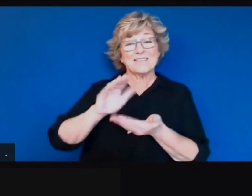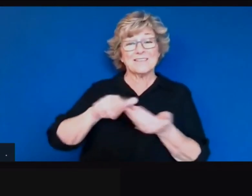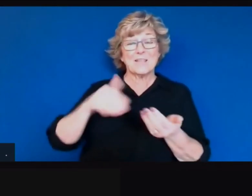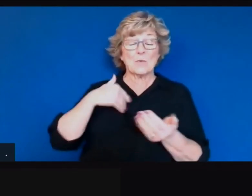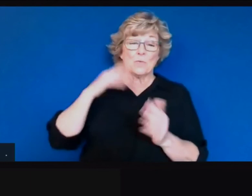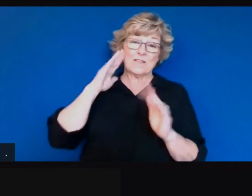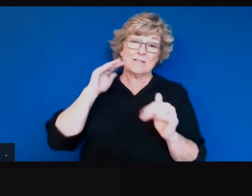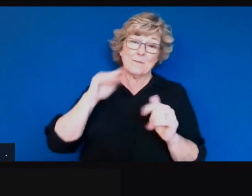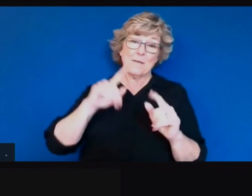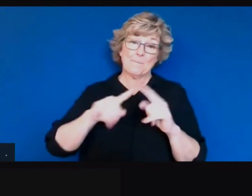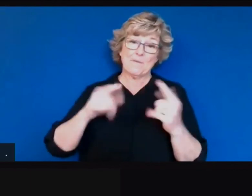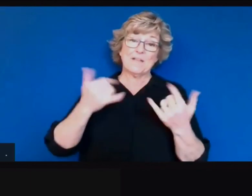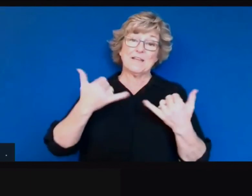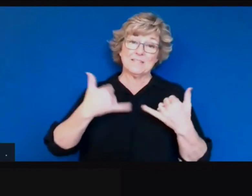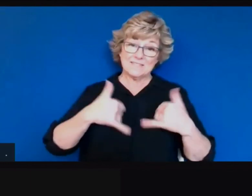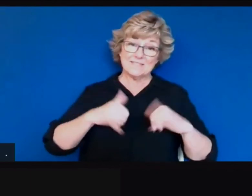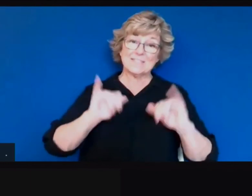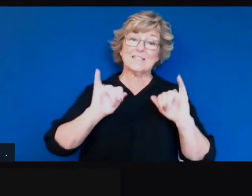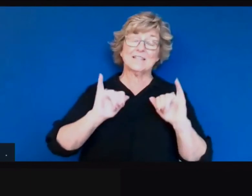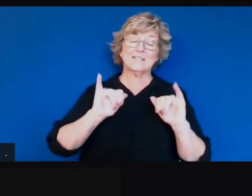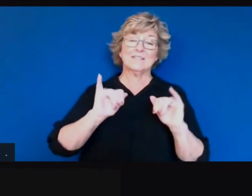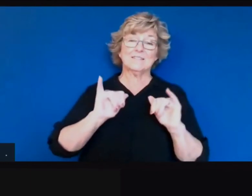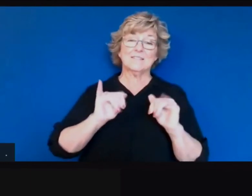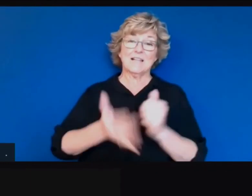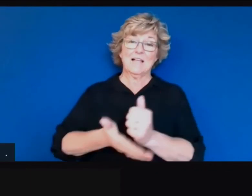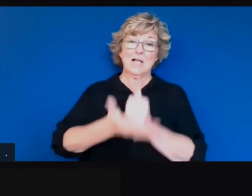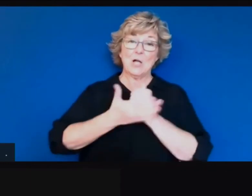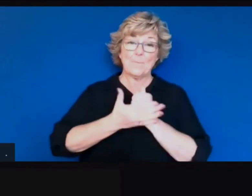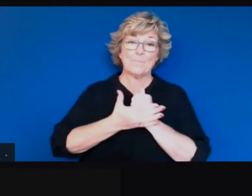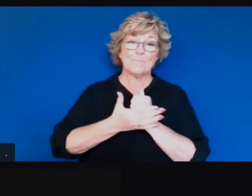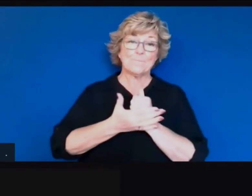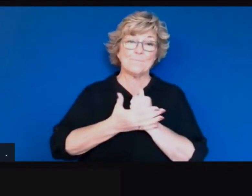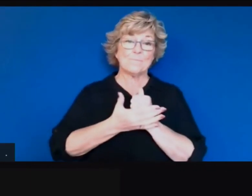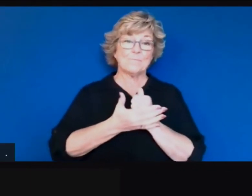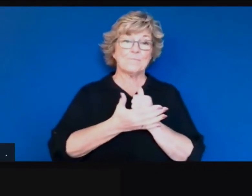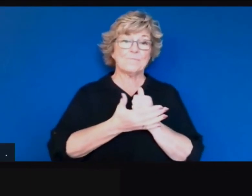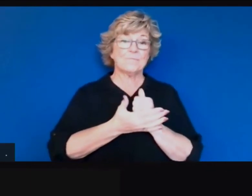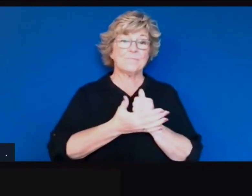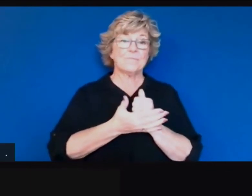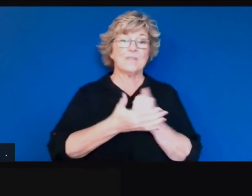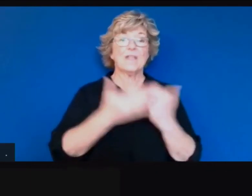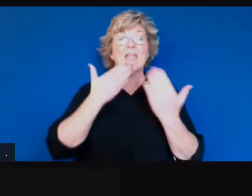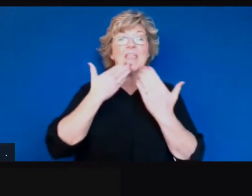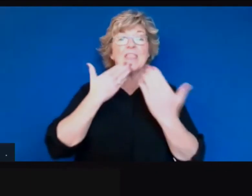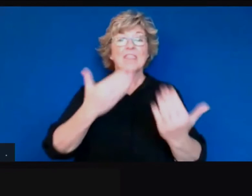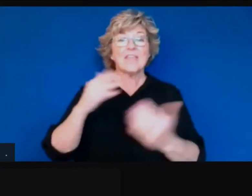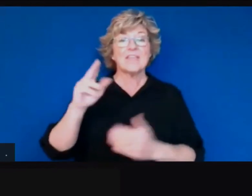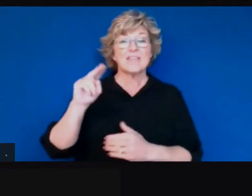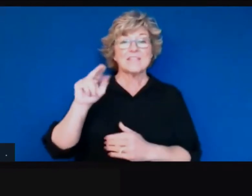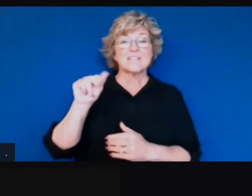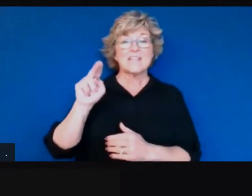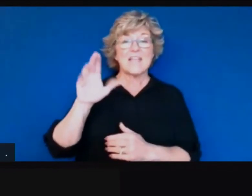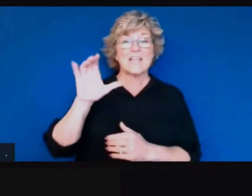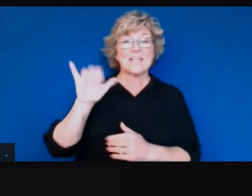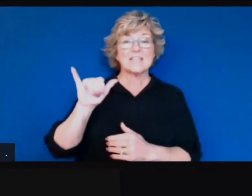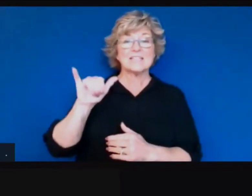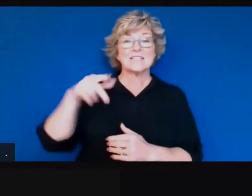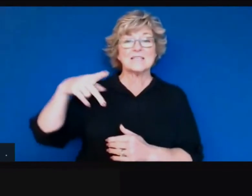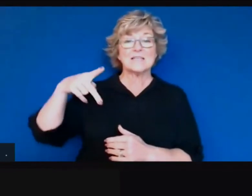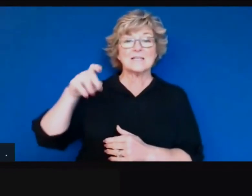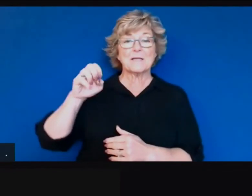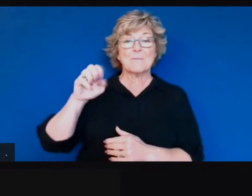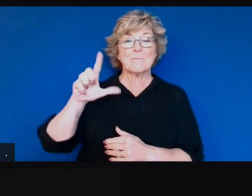is nonetheless significant. Let me just say this, because I didn't say this. Thank you, Nancy Pelosi. Thank you, Speaker